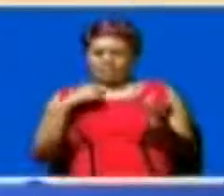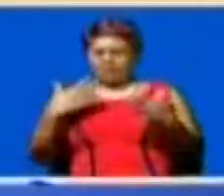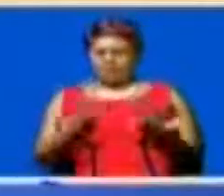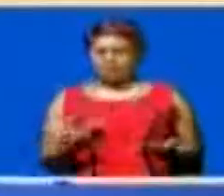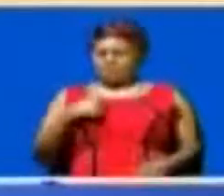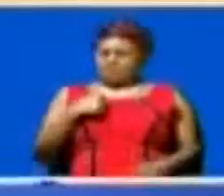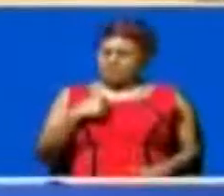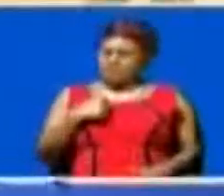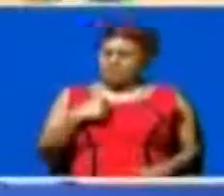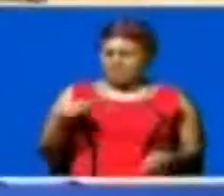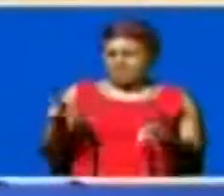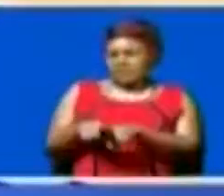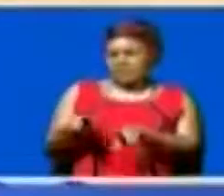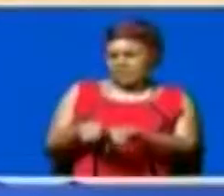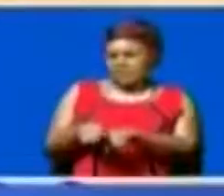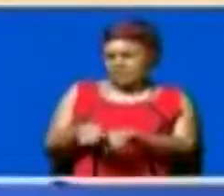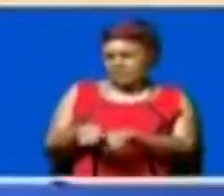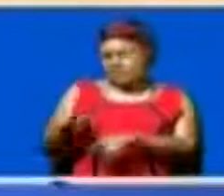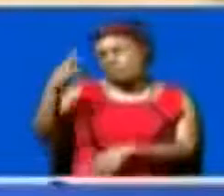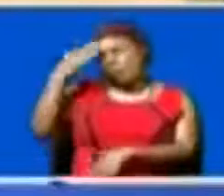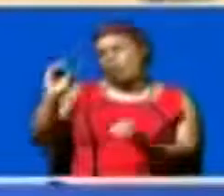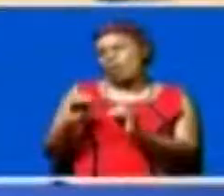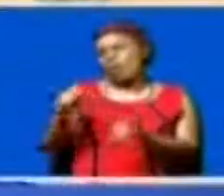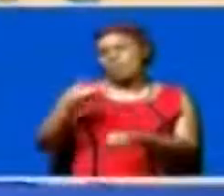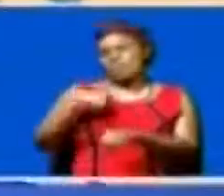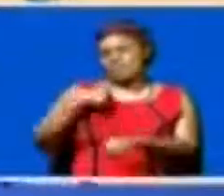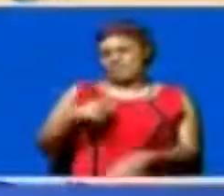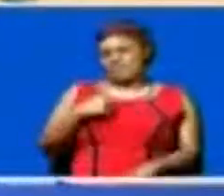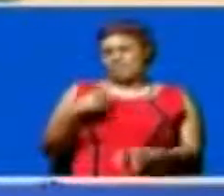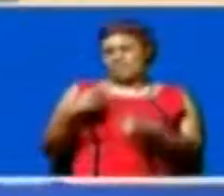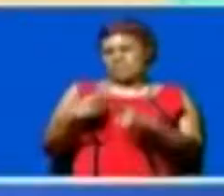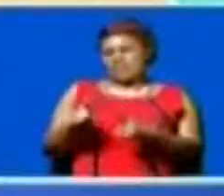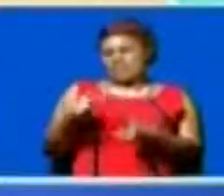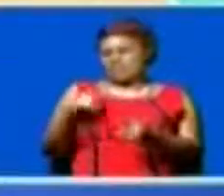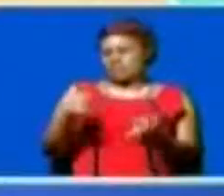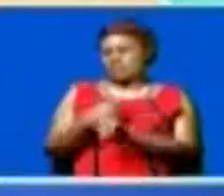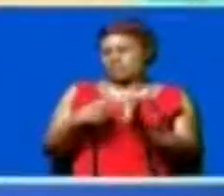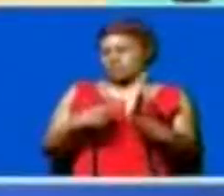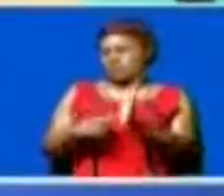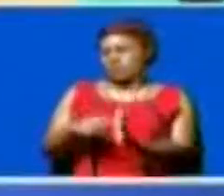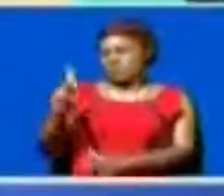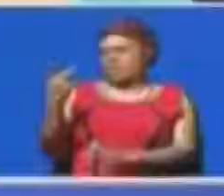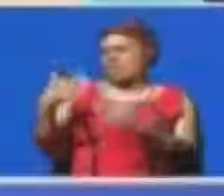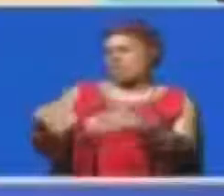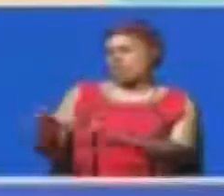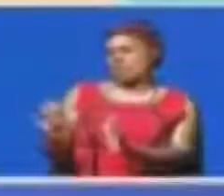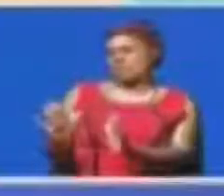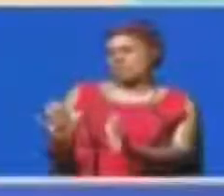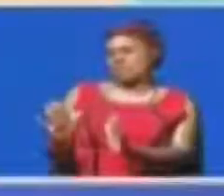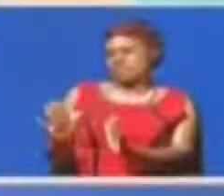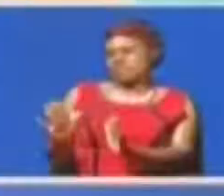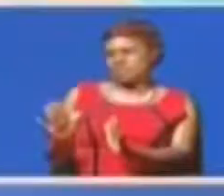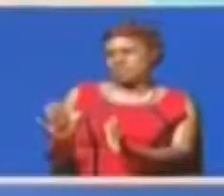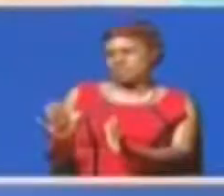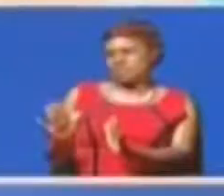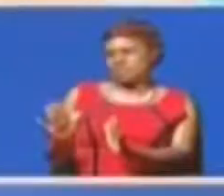I'm feeling is what they don't know what I'm feeling inside me, but I cannot show it. Despite Kenya losing out on the podium finish in the